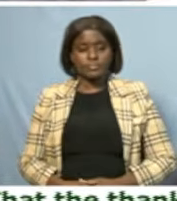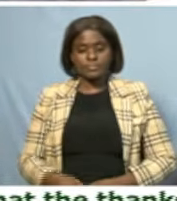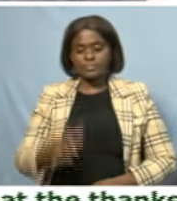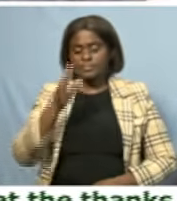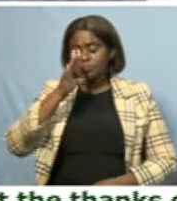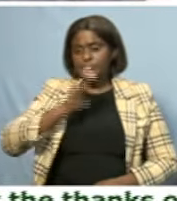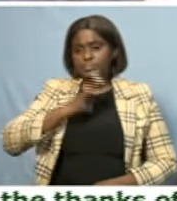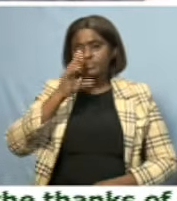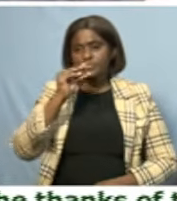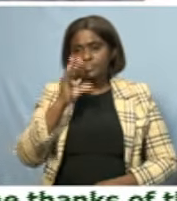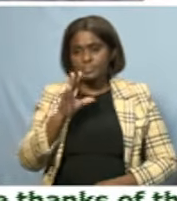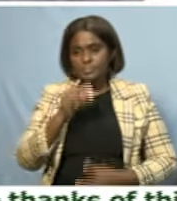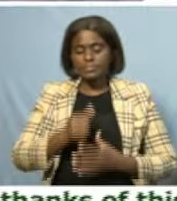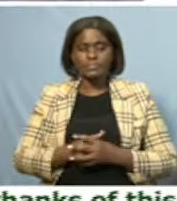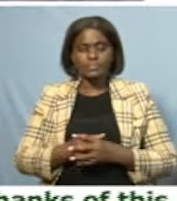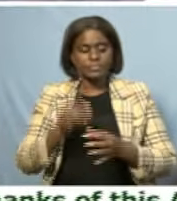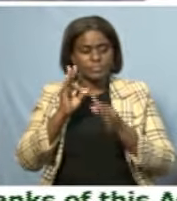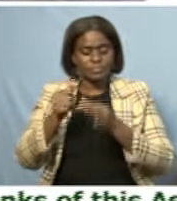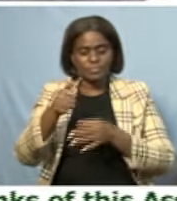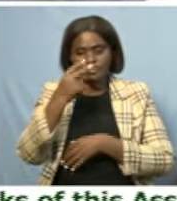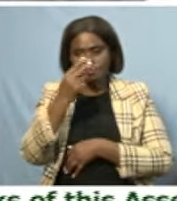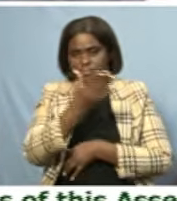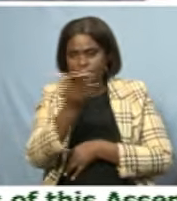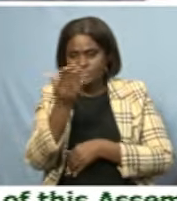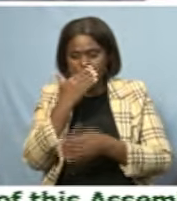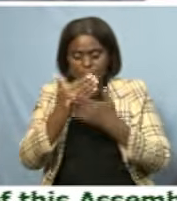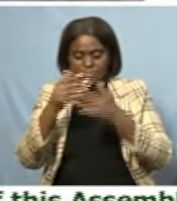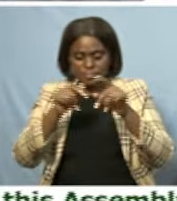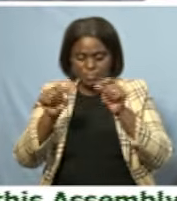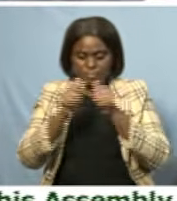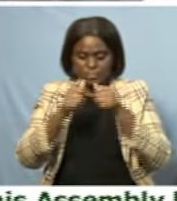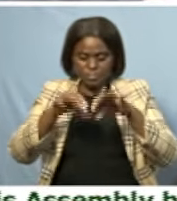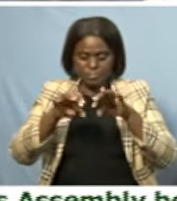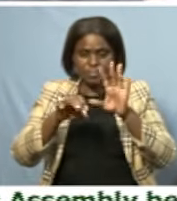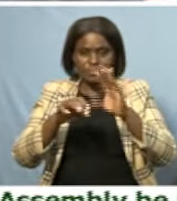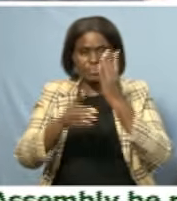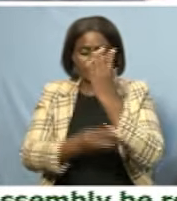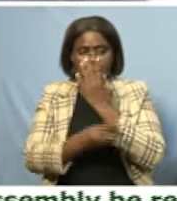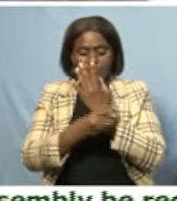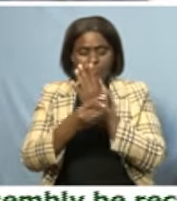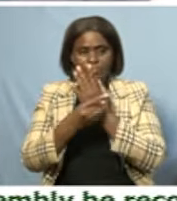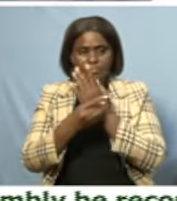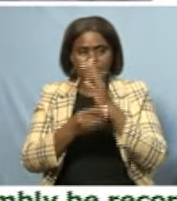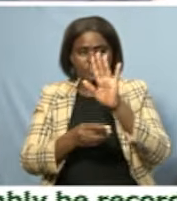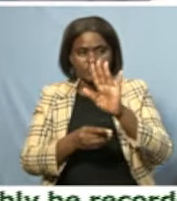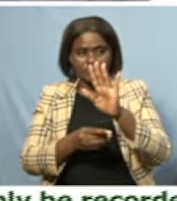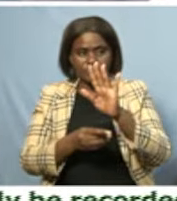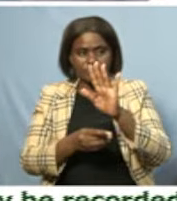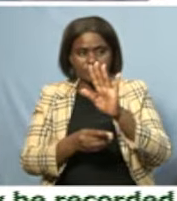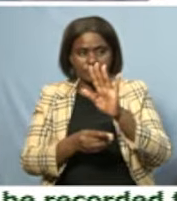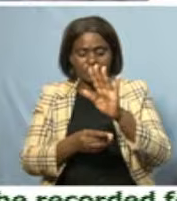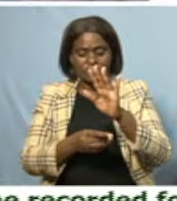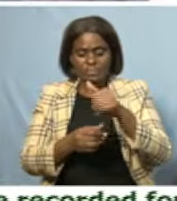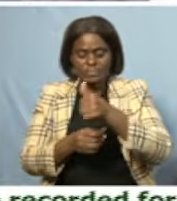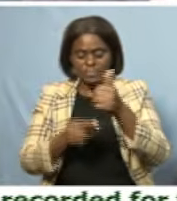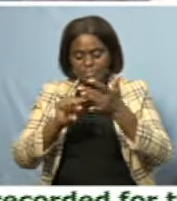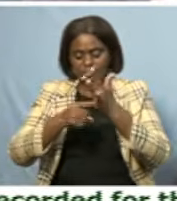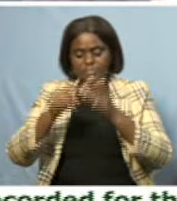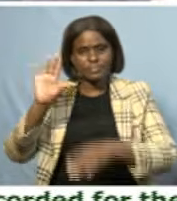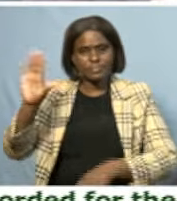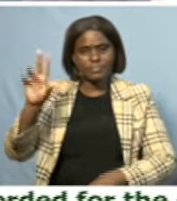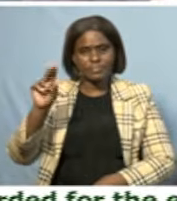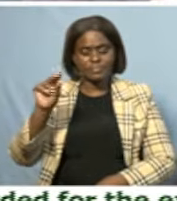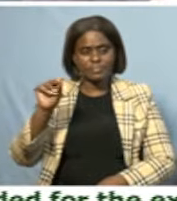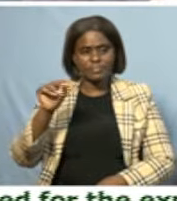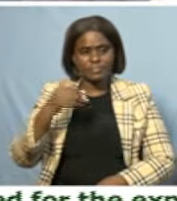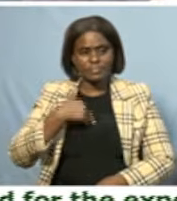Madam Speaker, if you look at good governance and sustainable development... Just order. I won't take any points of order